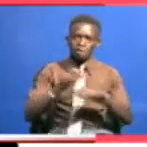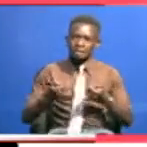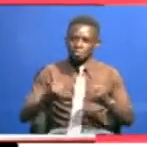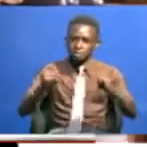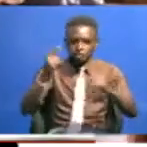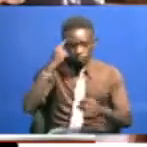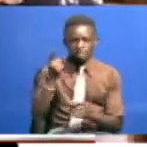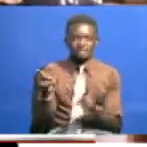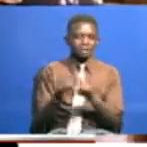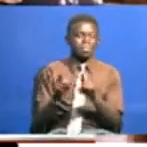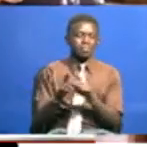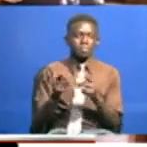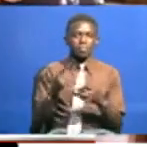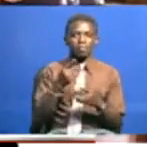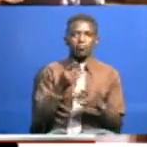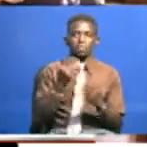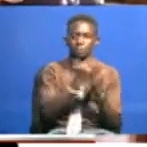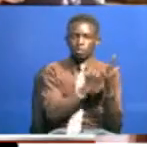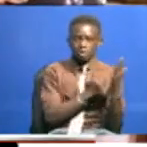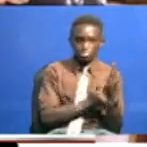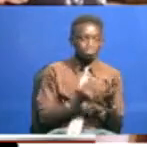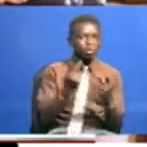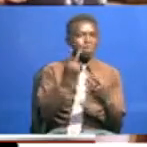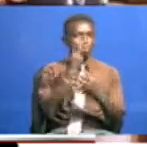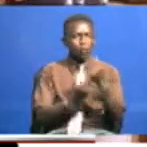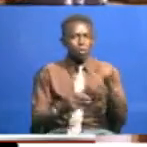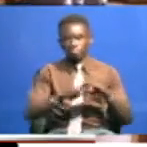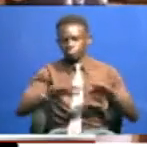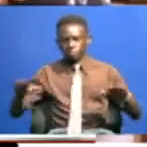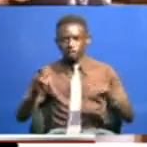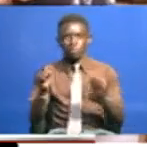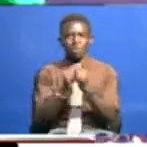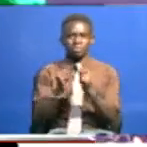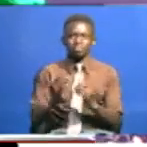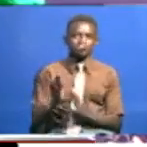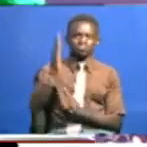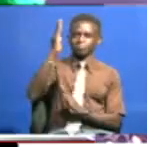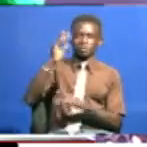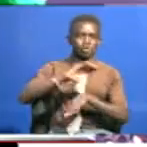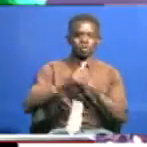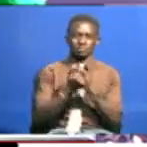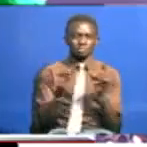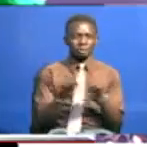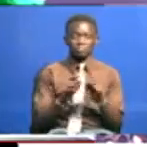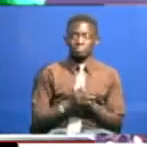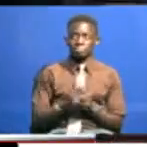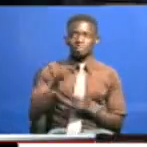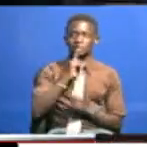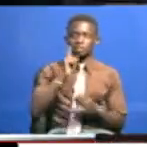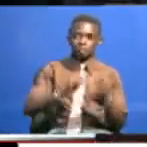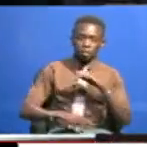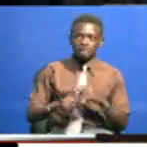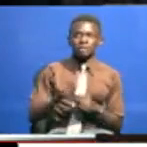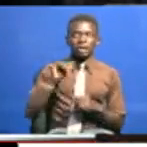horizontally and vertically. Waziri wa leba na maslahi ya kijamii Florence Bore alisema wizara hiyo itajizatiti kuafikia